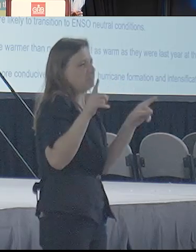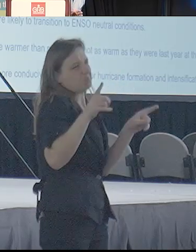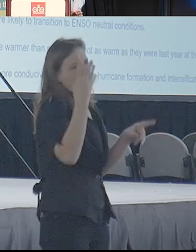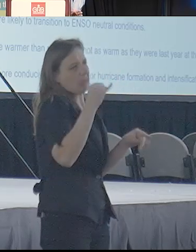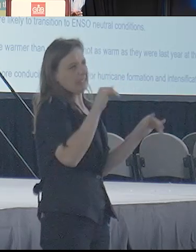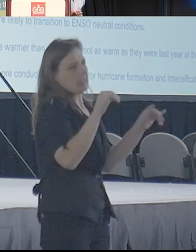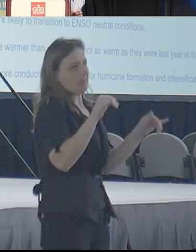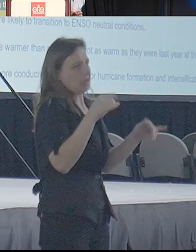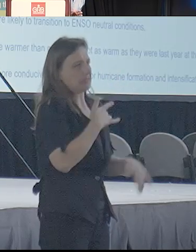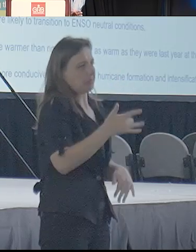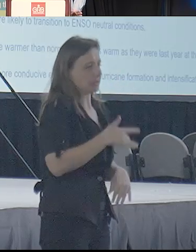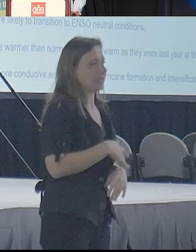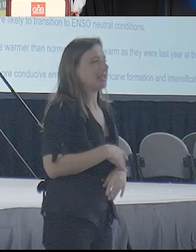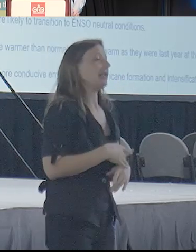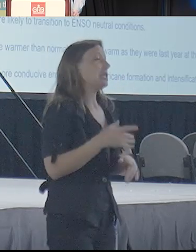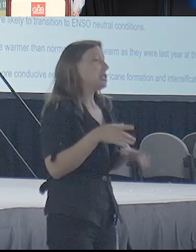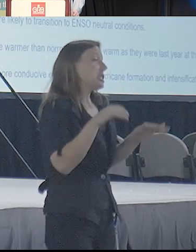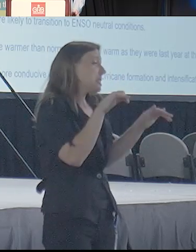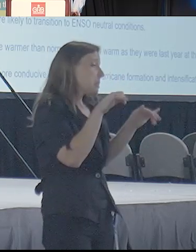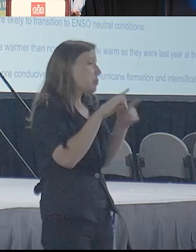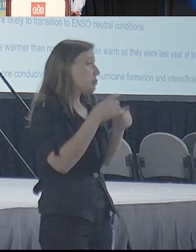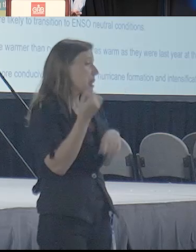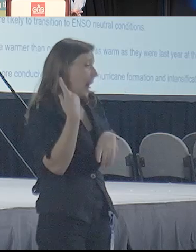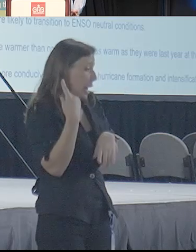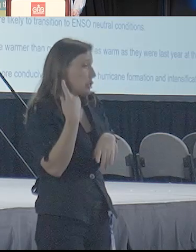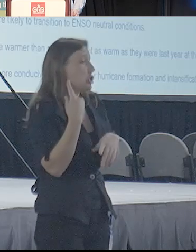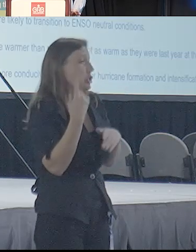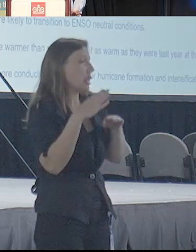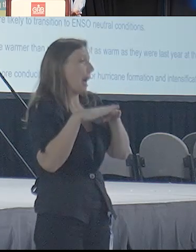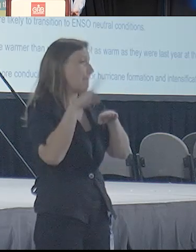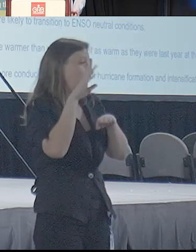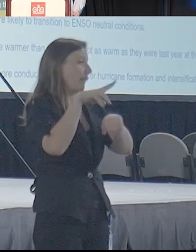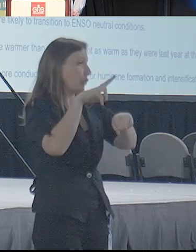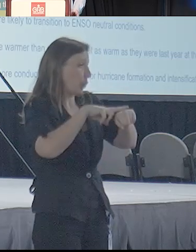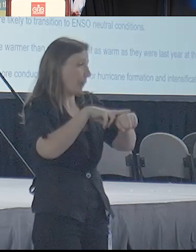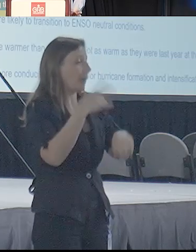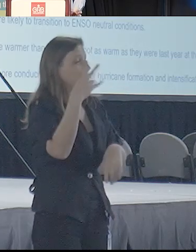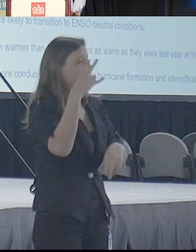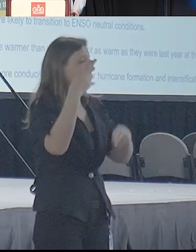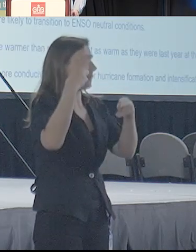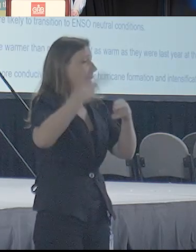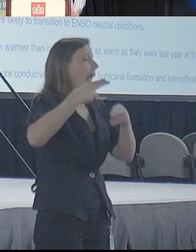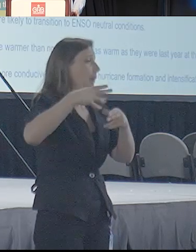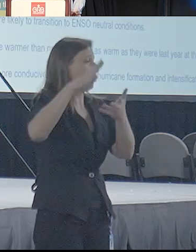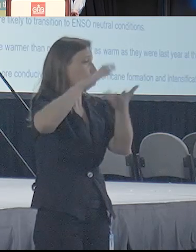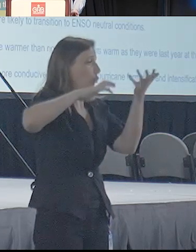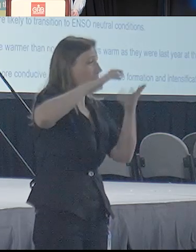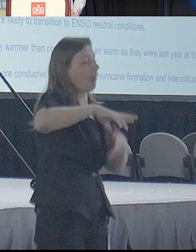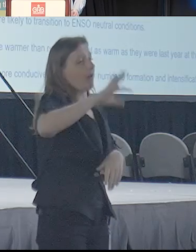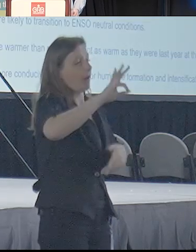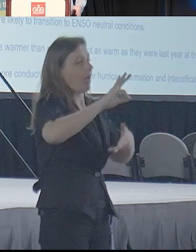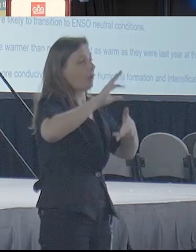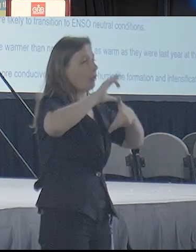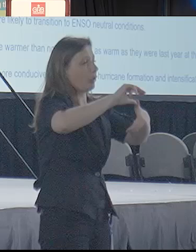looks a little bit like last year, not quite as active as the forecast. It's an above normal forecast with 17 named storms, 9 hurricanes, 4